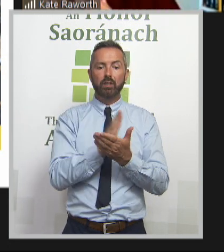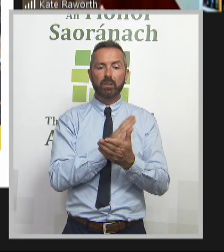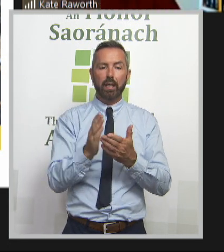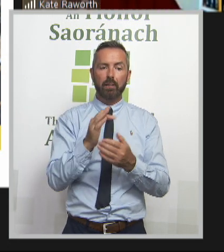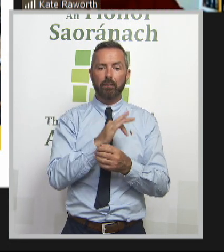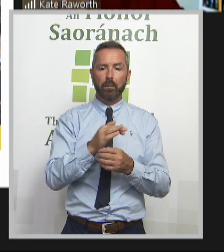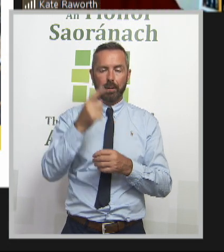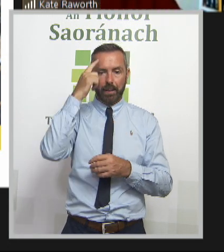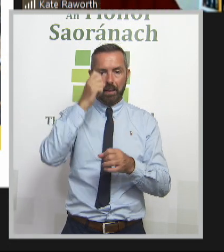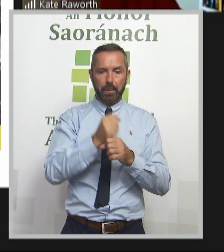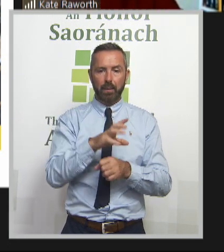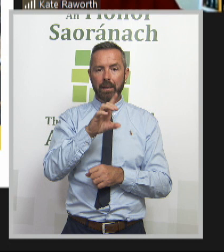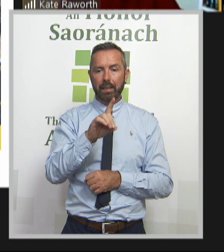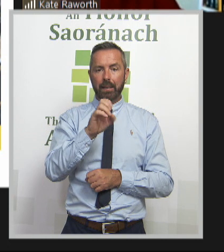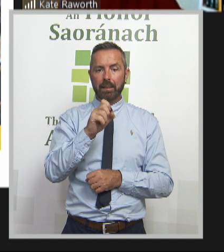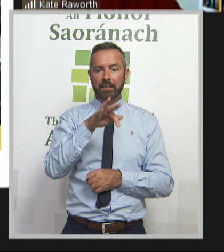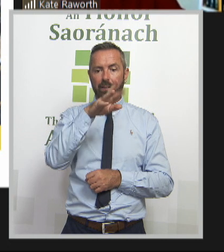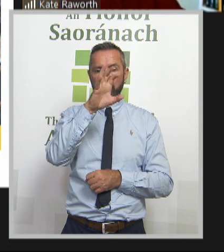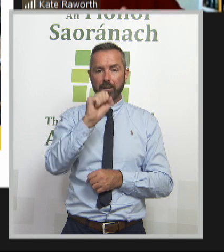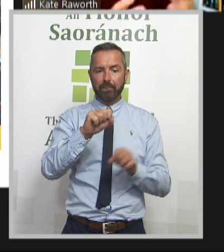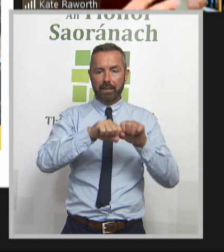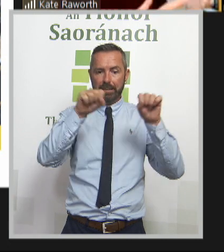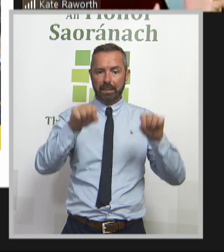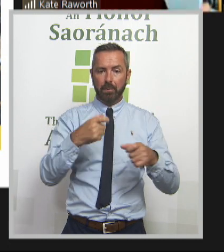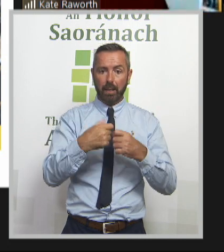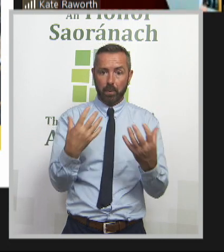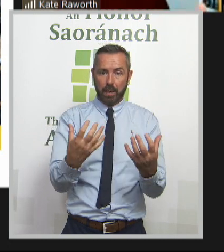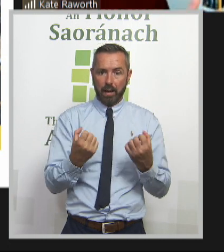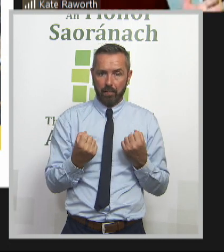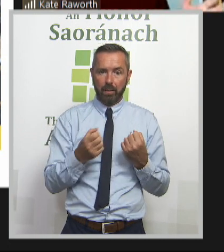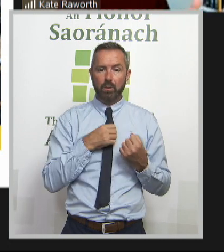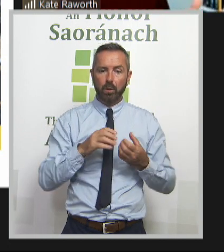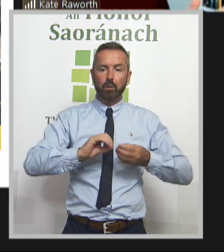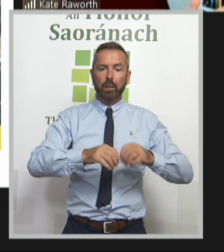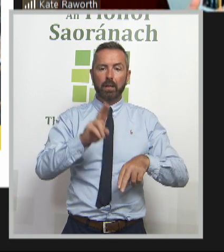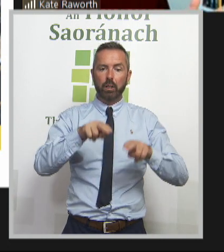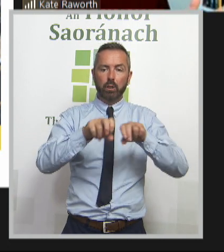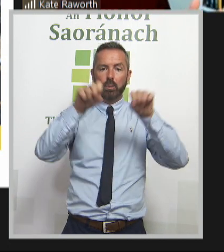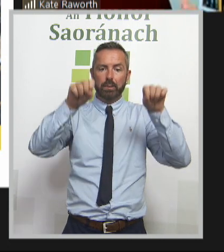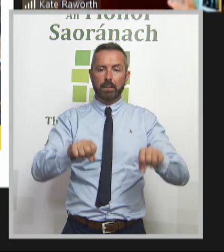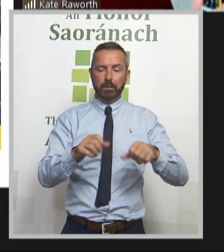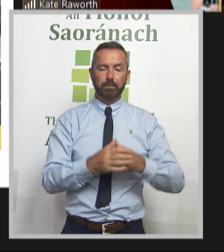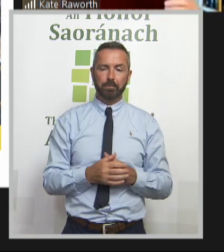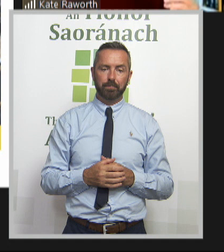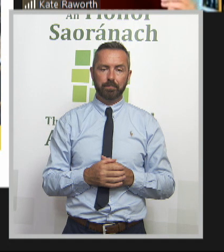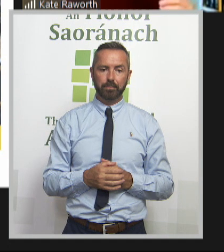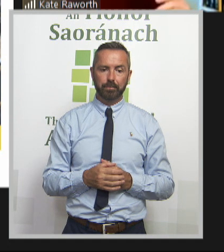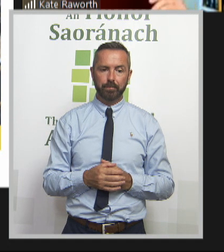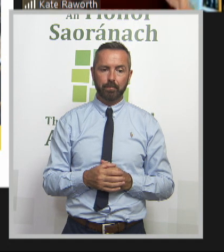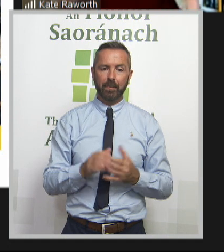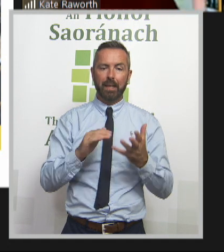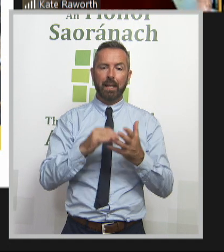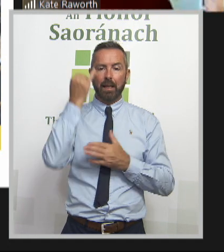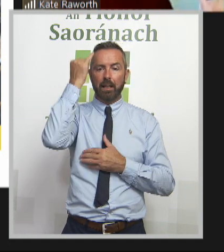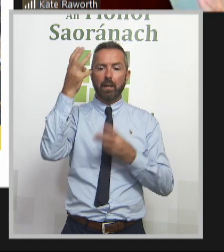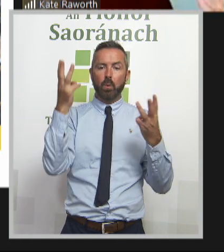the degenerative systems we've inherited to creating regenerative systems in their place? So the last idea I want to share